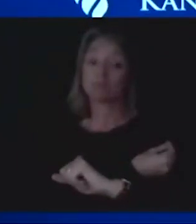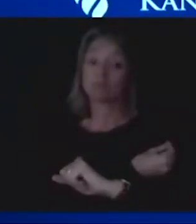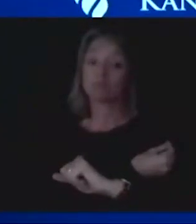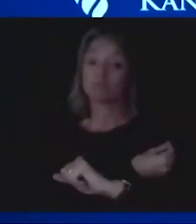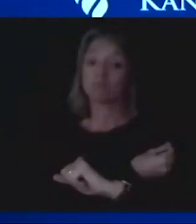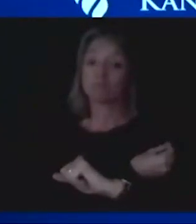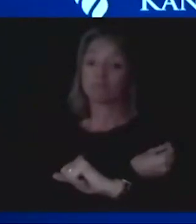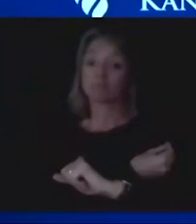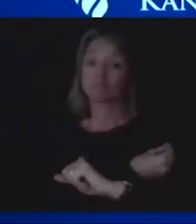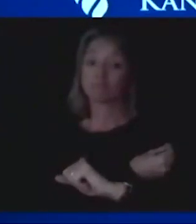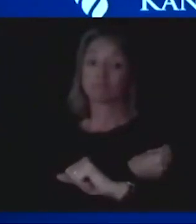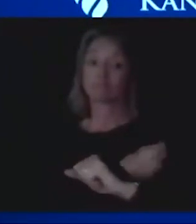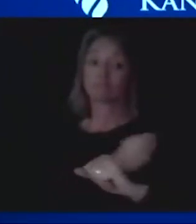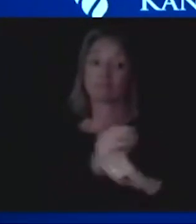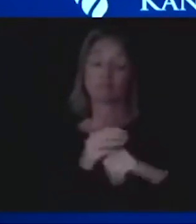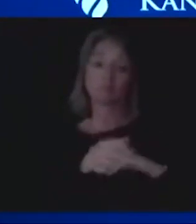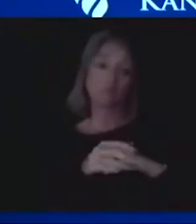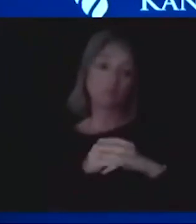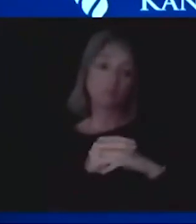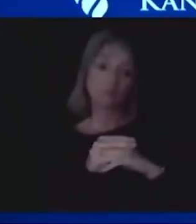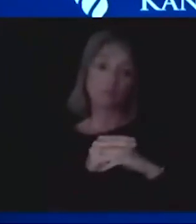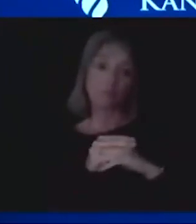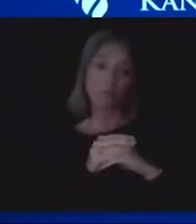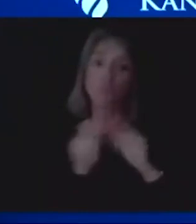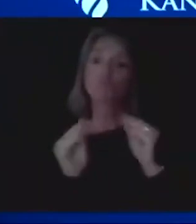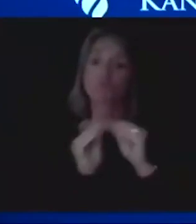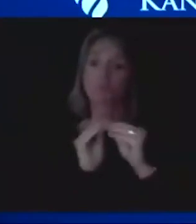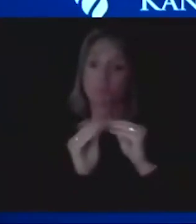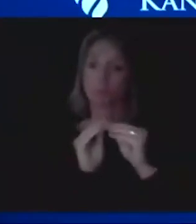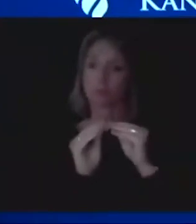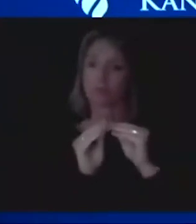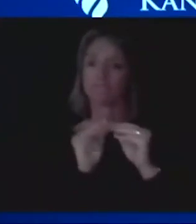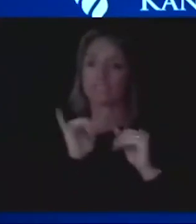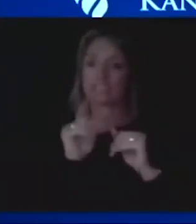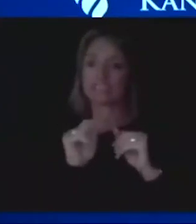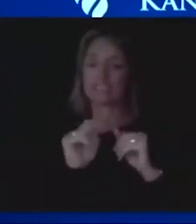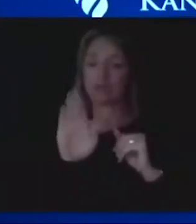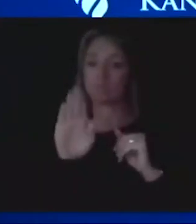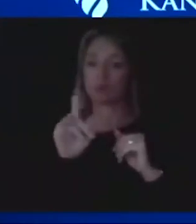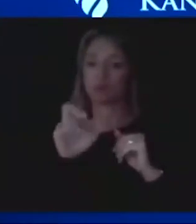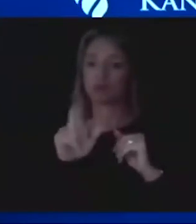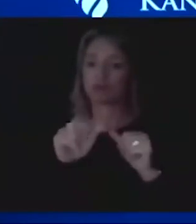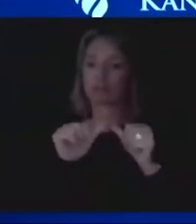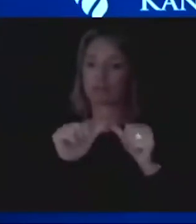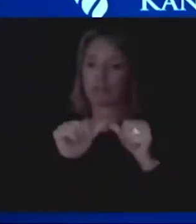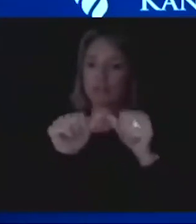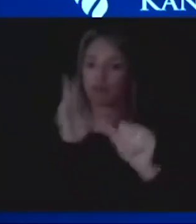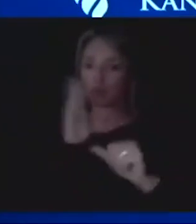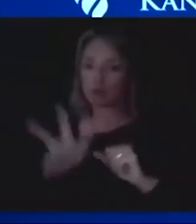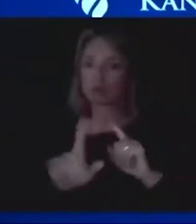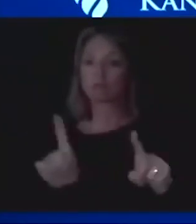immune response. We're going to fix that. We're going to get you more shots in the long run. But right now, you